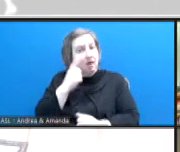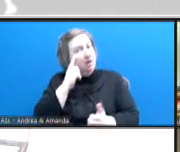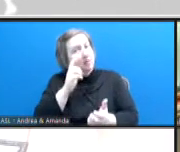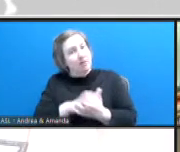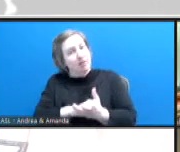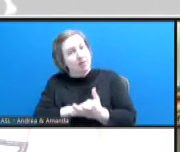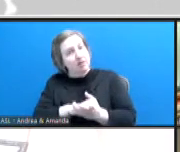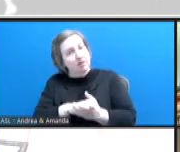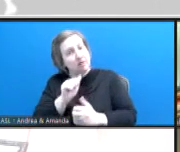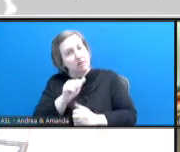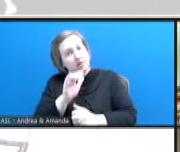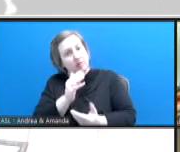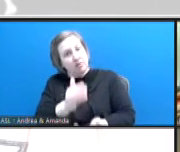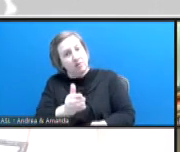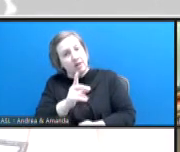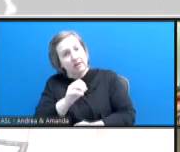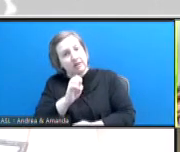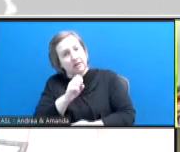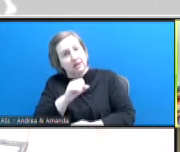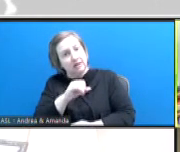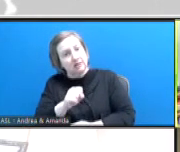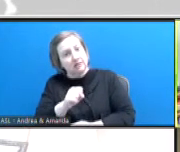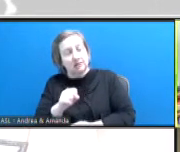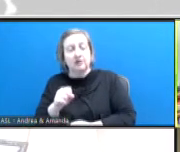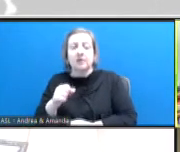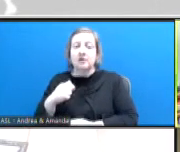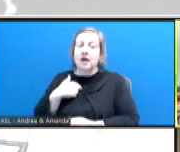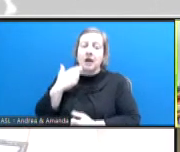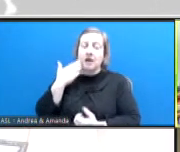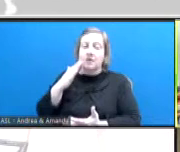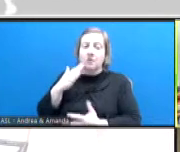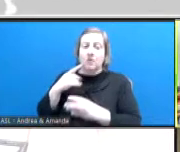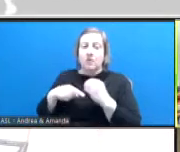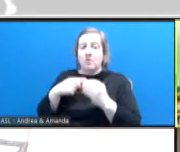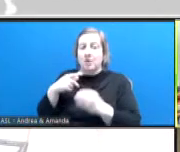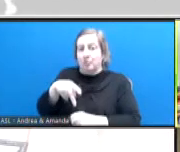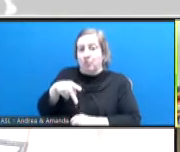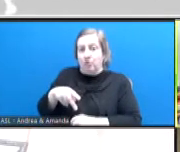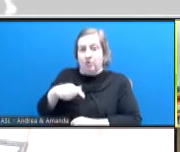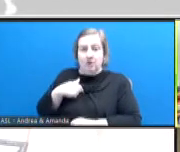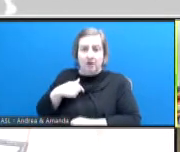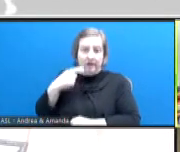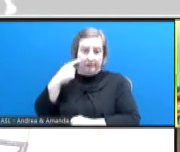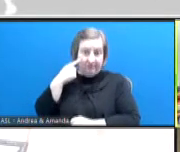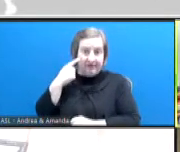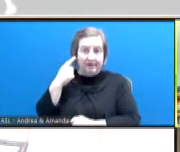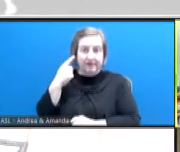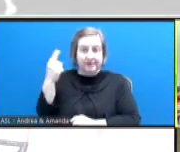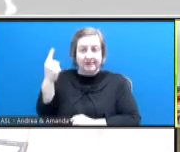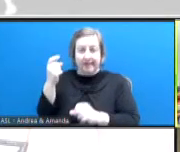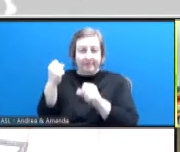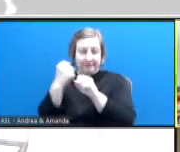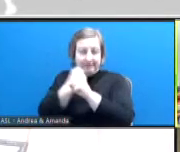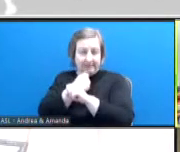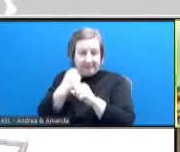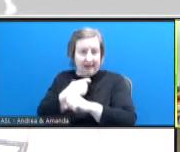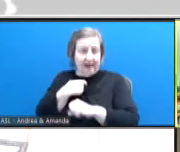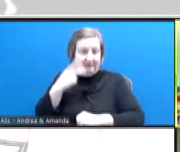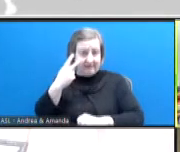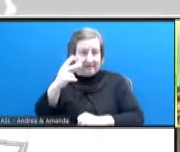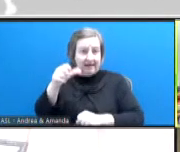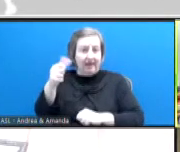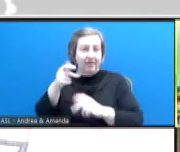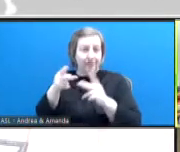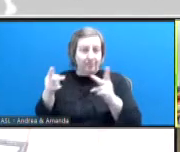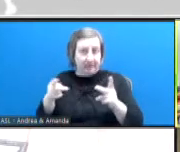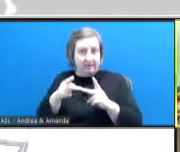Go ahead, Dennis. Well, I don't know about Portland, but I think there's some statistics I've seen elsewhere